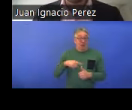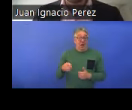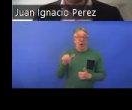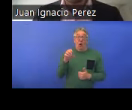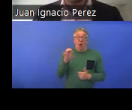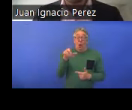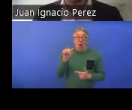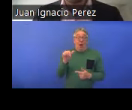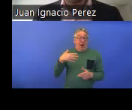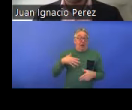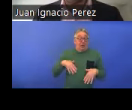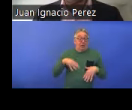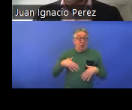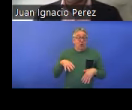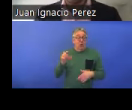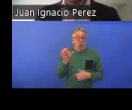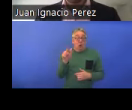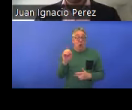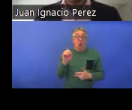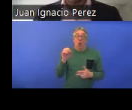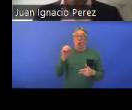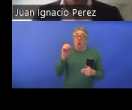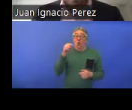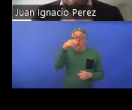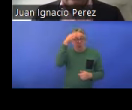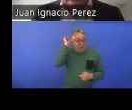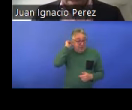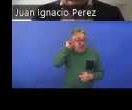Argentina, Georgia, Peru, Togo, Tunisia,